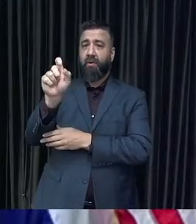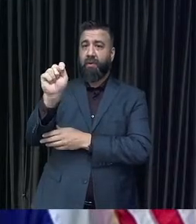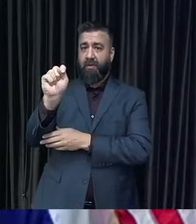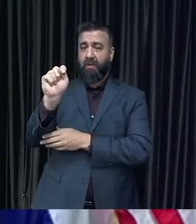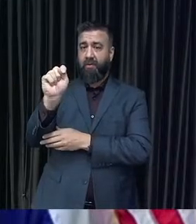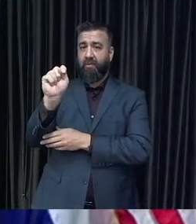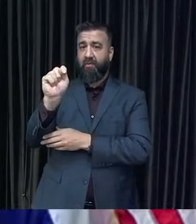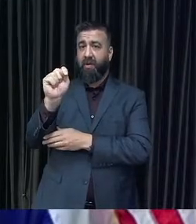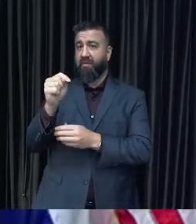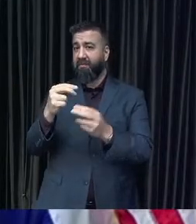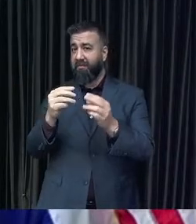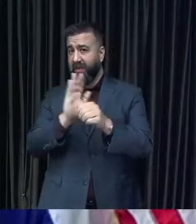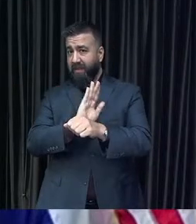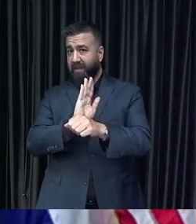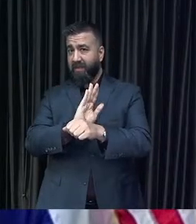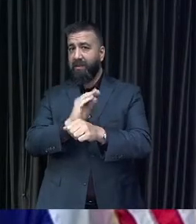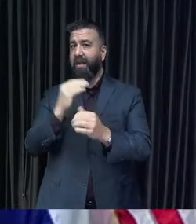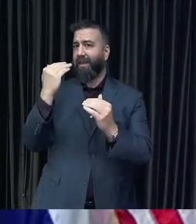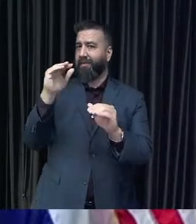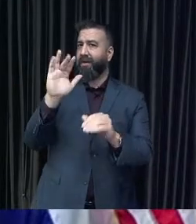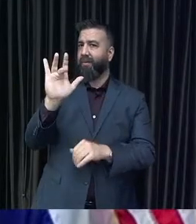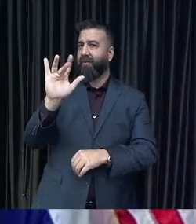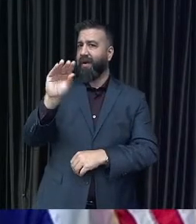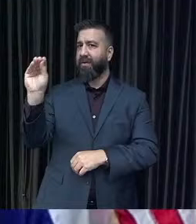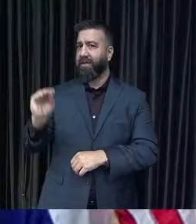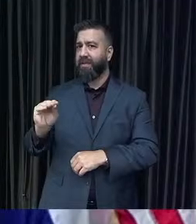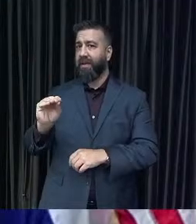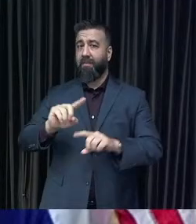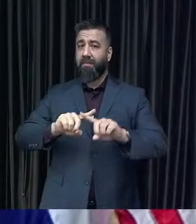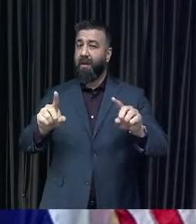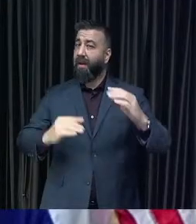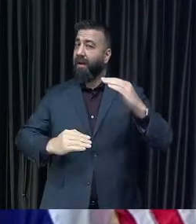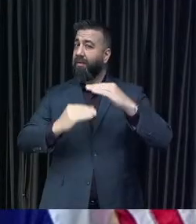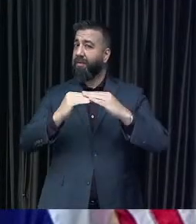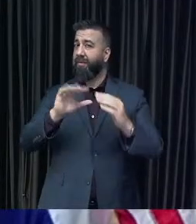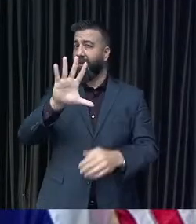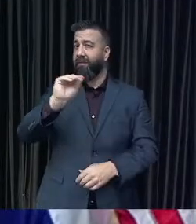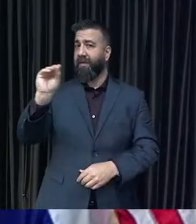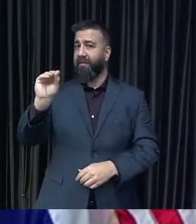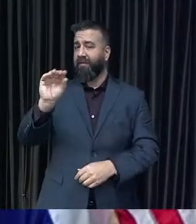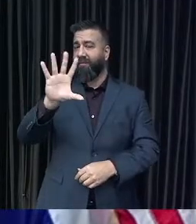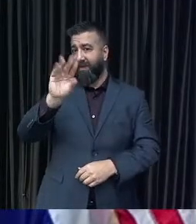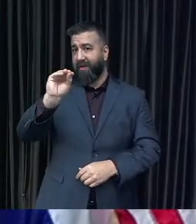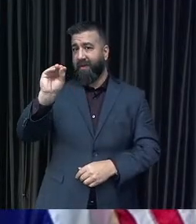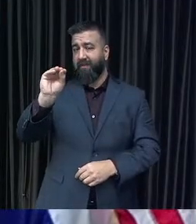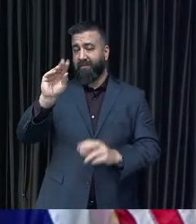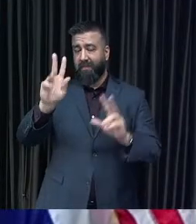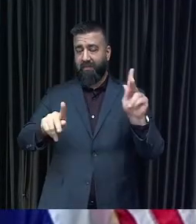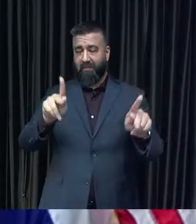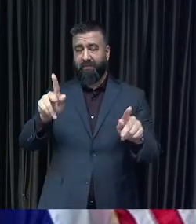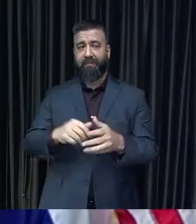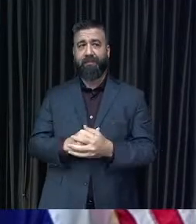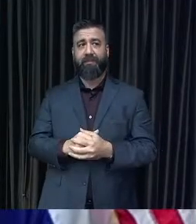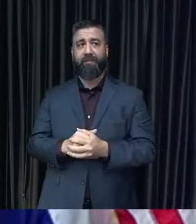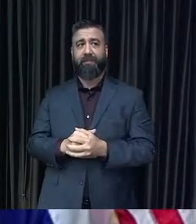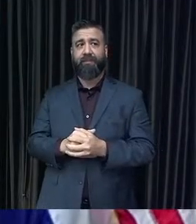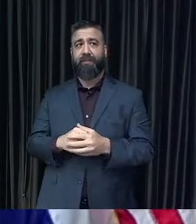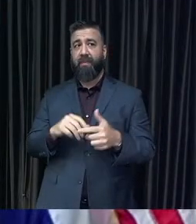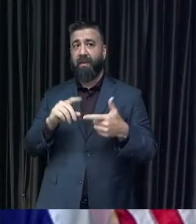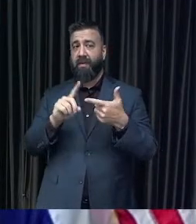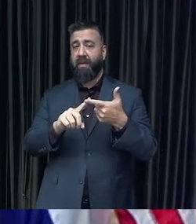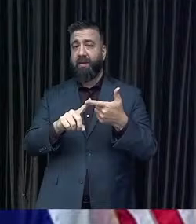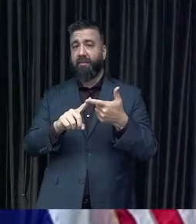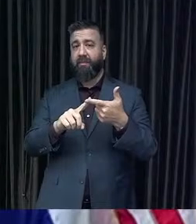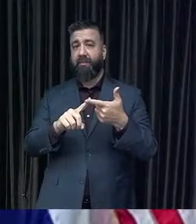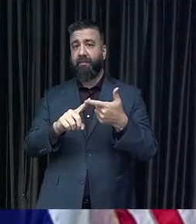their occupancy to 25%, or 50 people max when providing dining. And second,